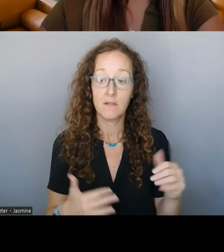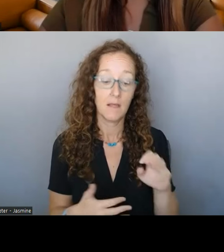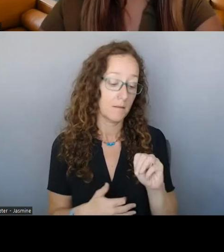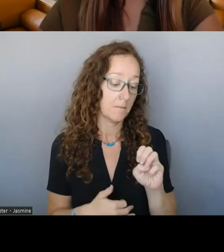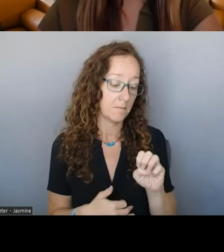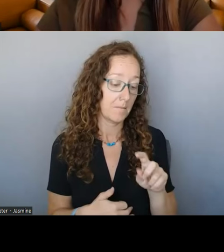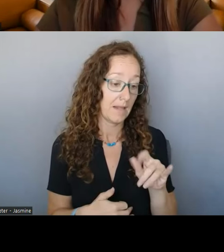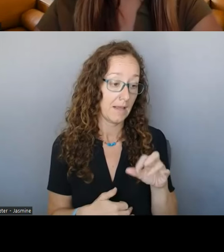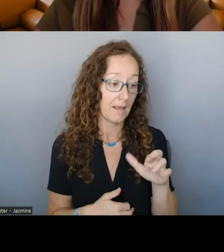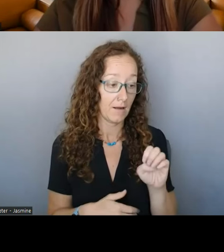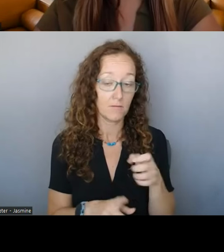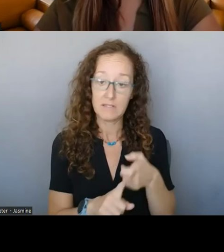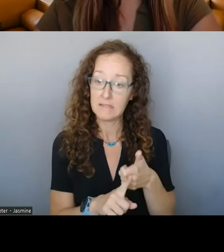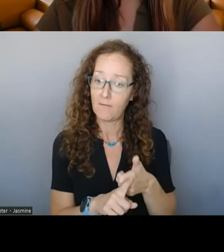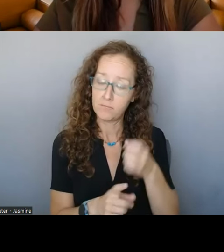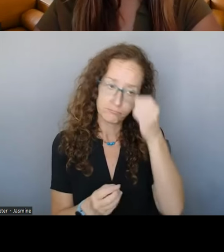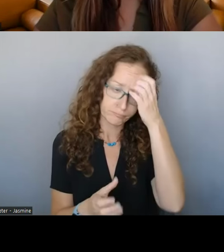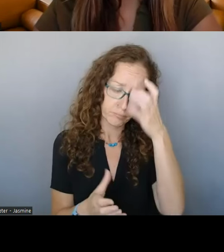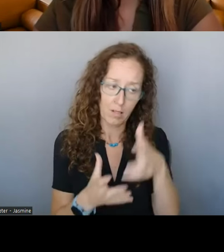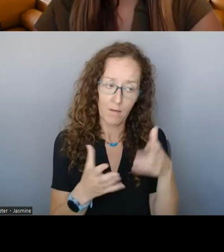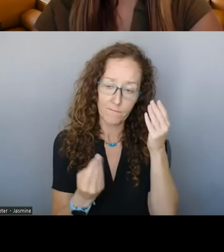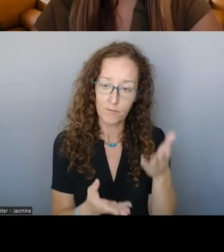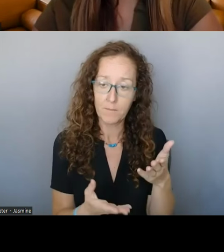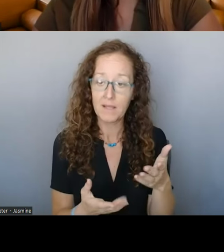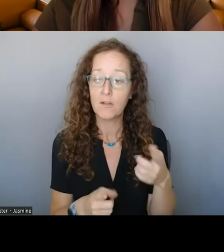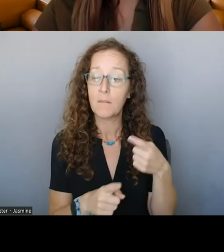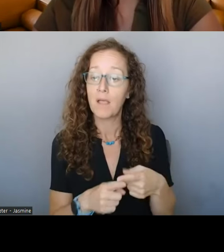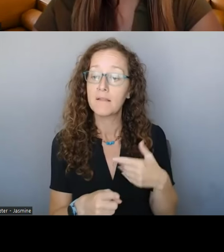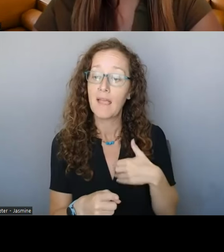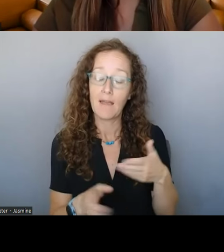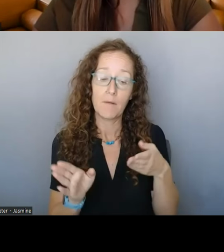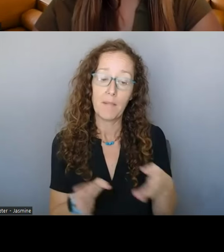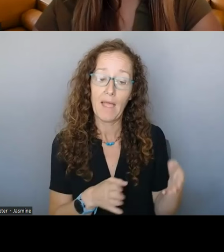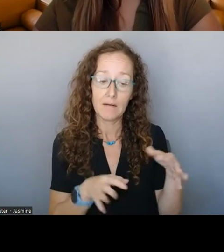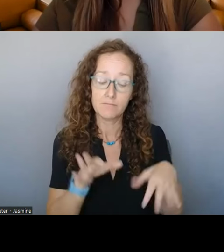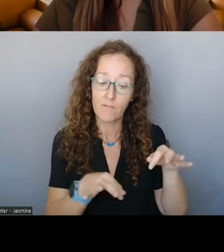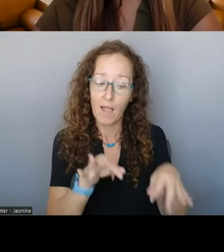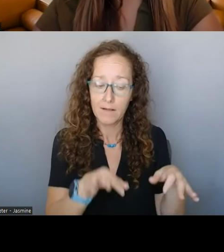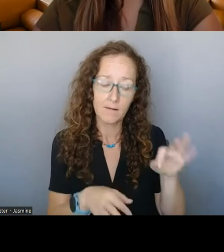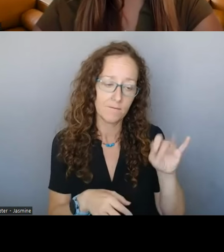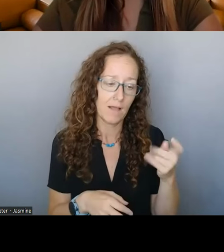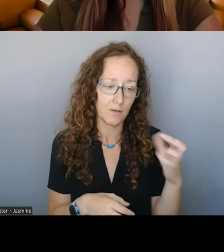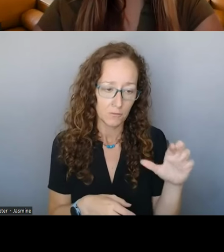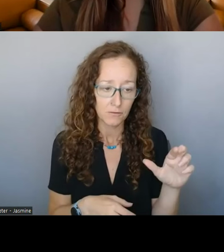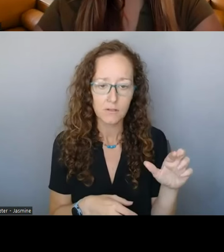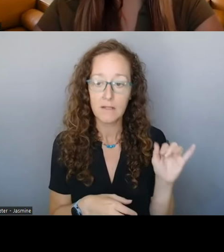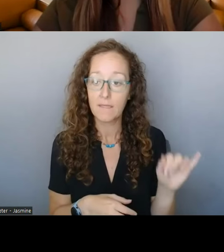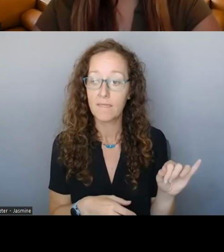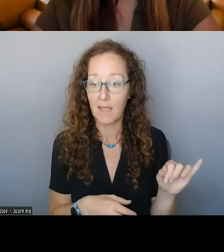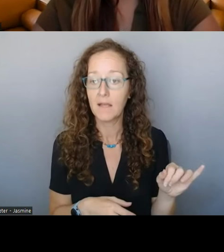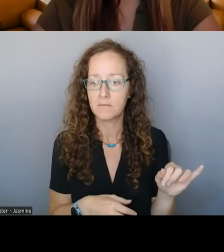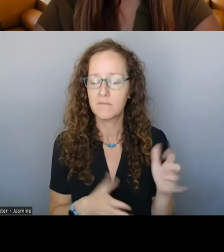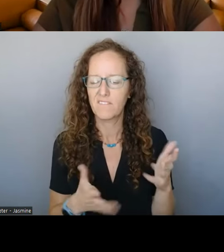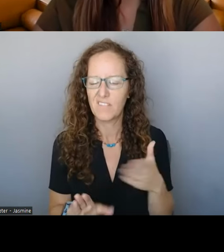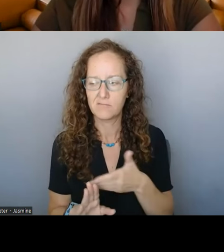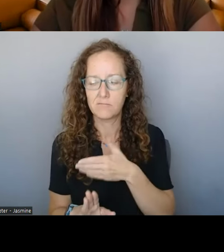has that plan finder that Kelly mentioned earlier. The plan finder is a really great tool to help you compare your